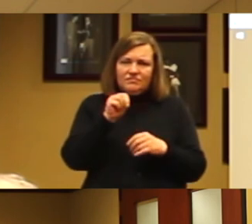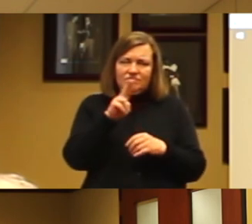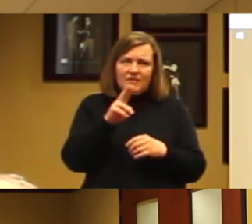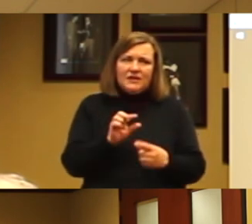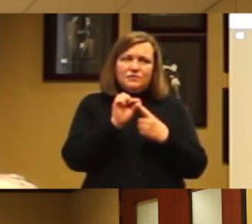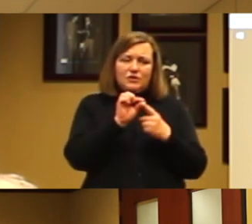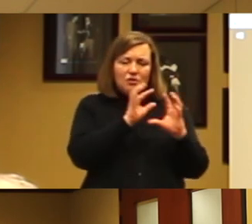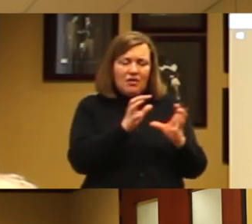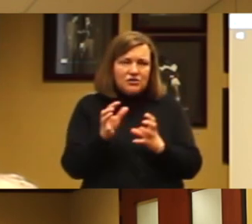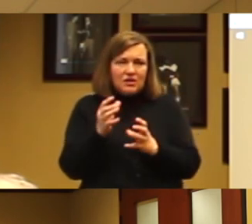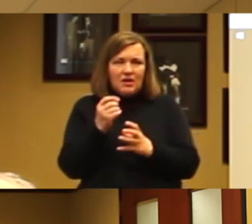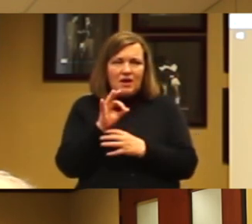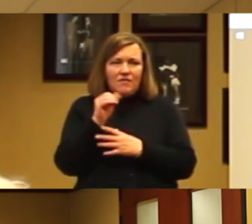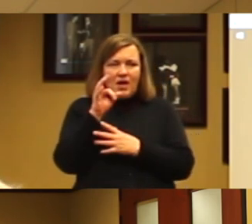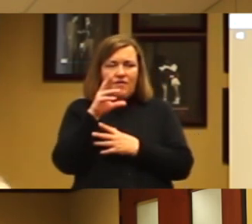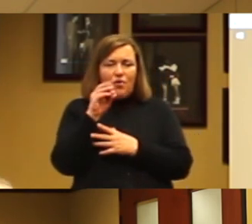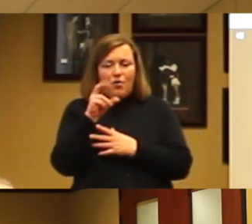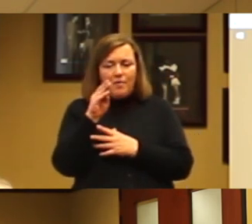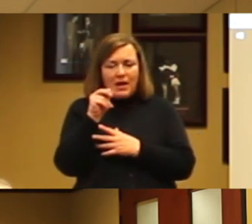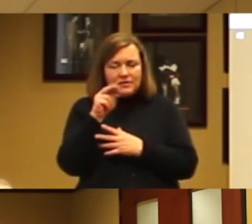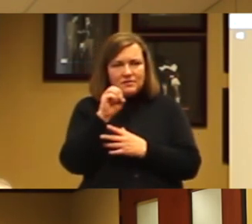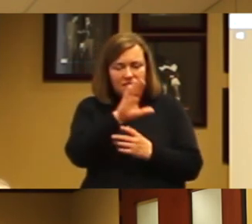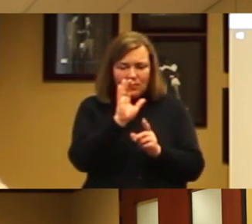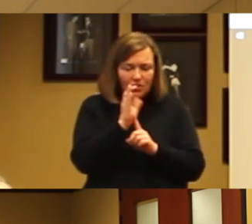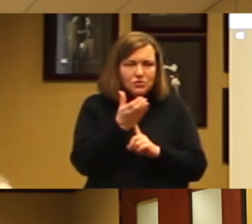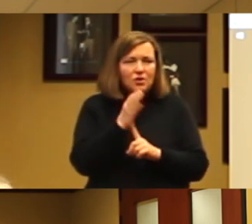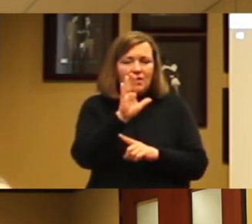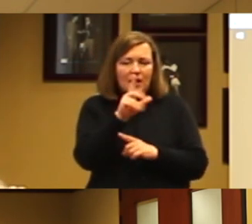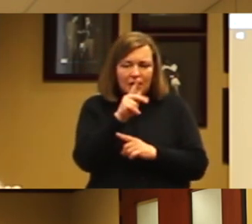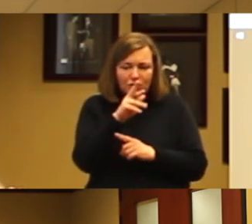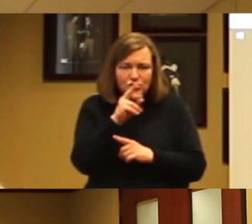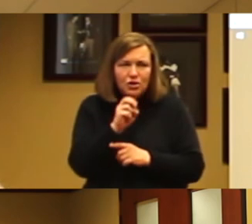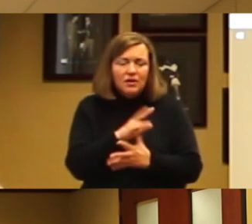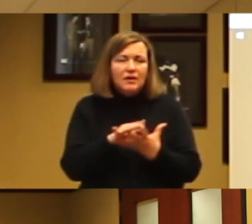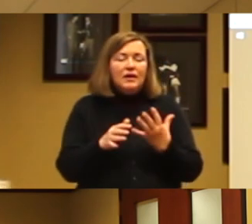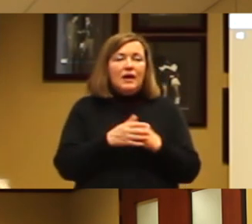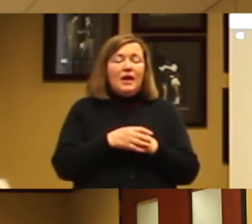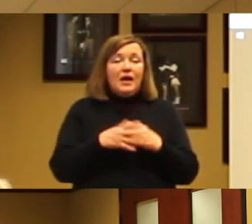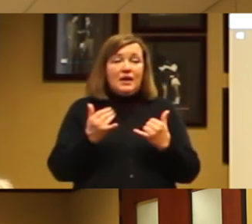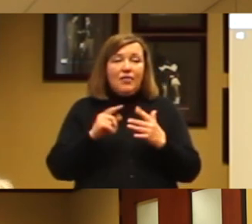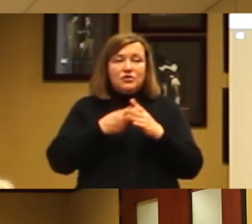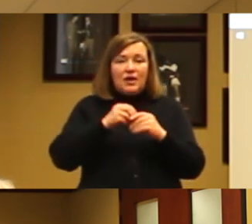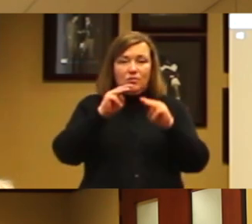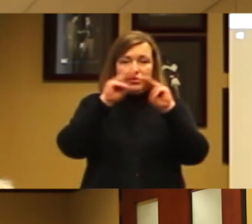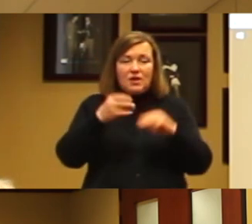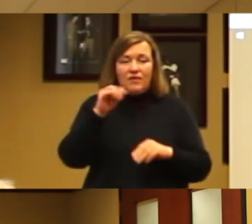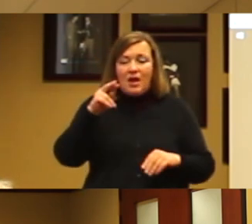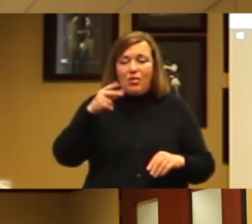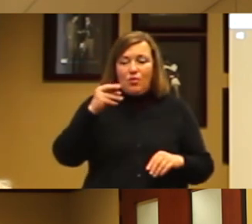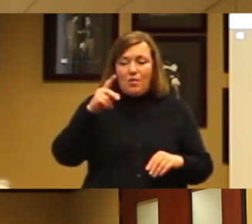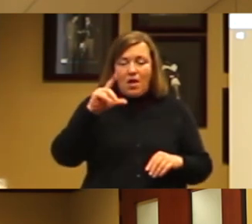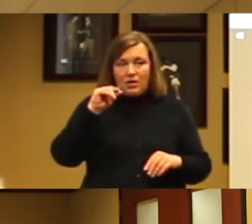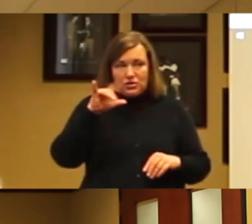collection of Afro-Romance culture and literature, which is now in the Museum of Anthropology. And we called